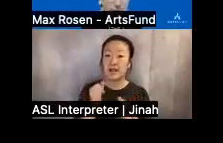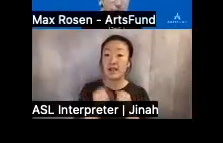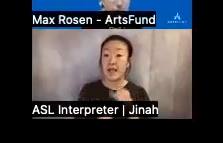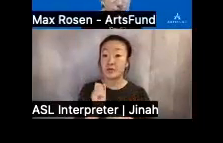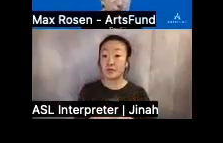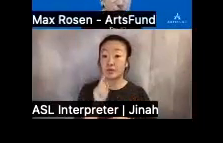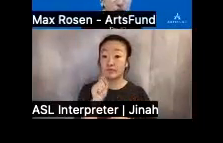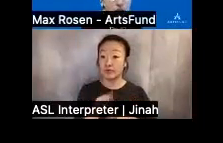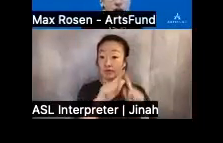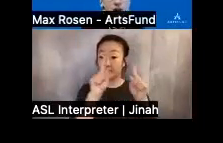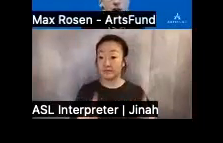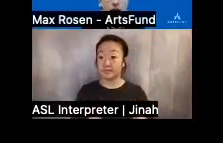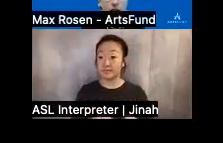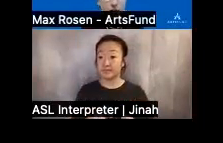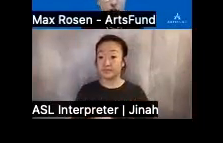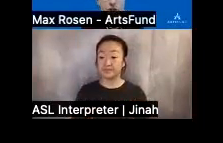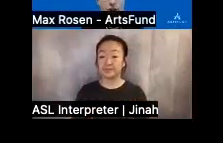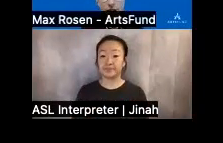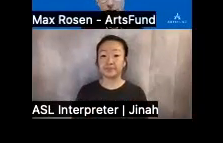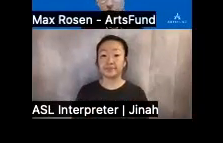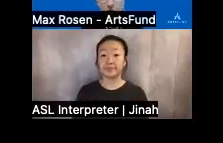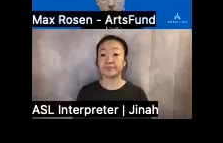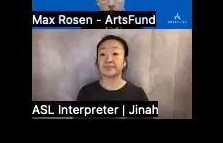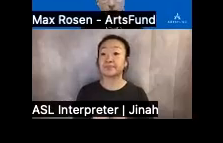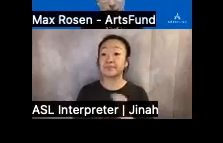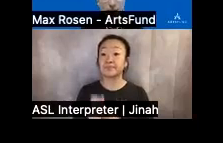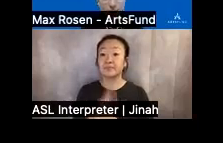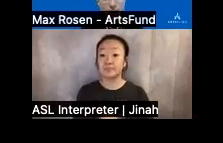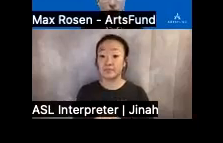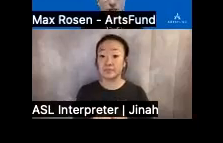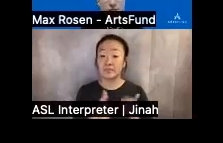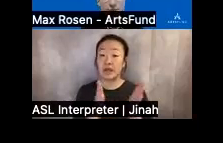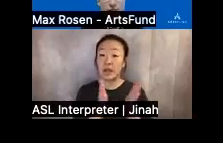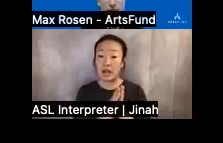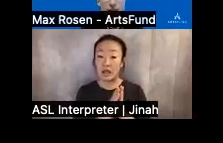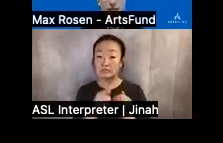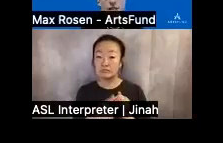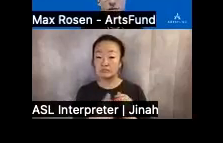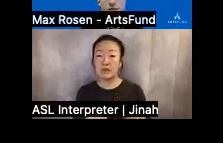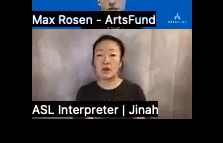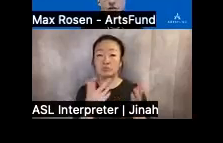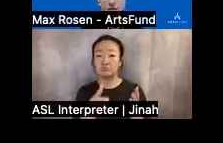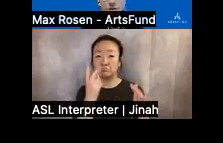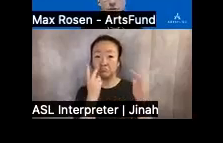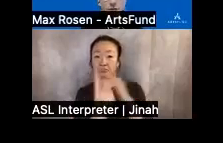form. Our last question here asked you to quantify by how much you anticipate